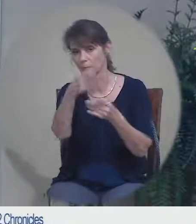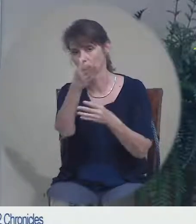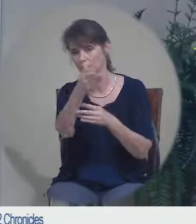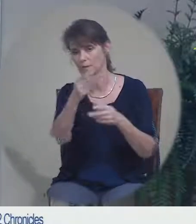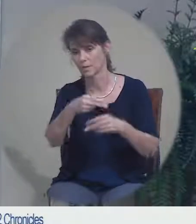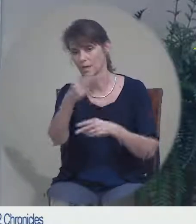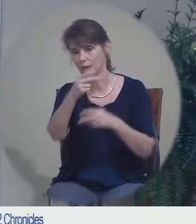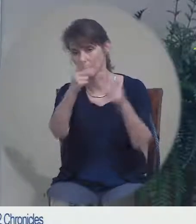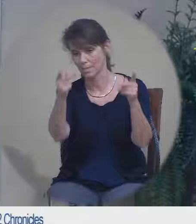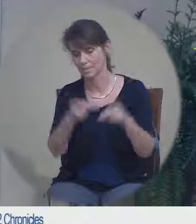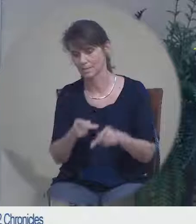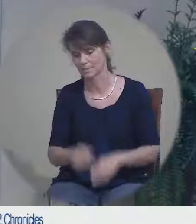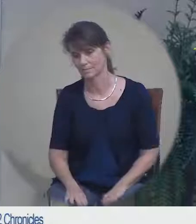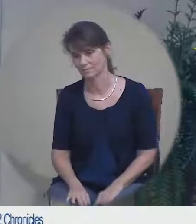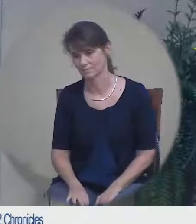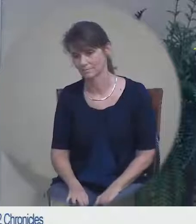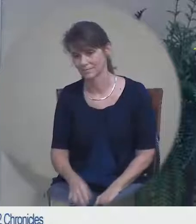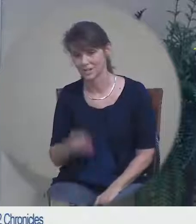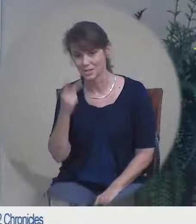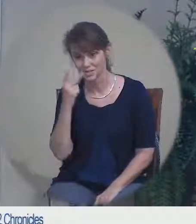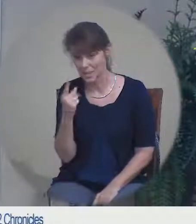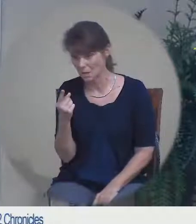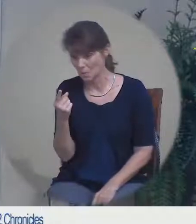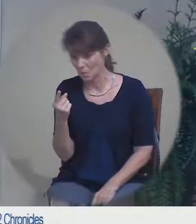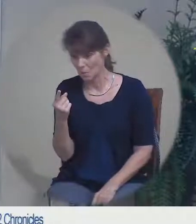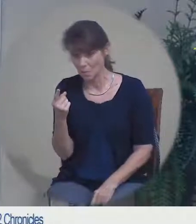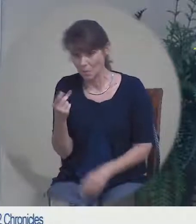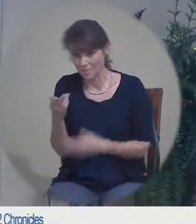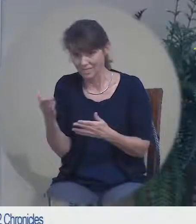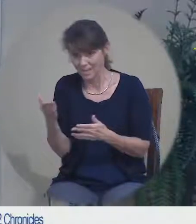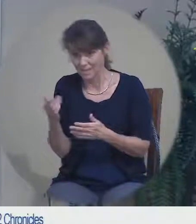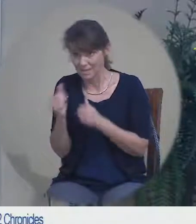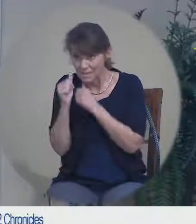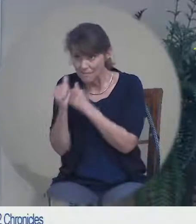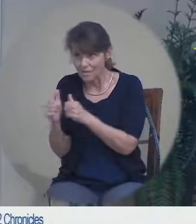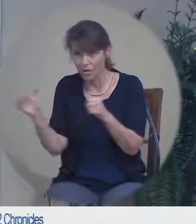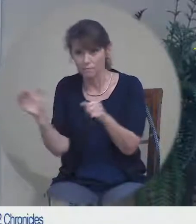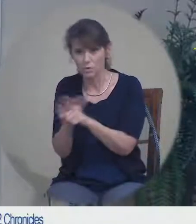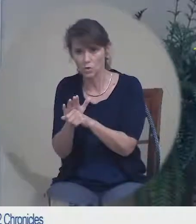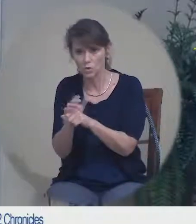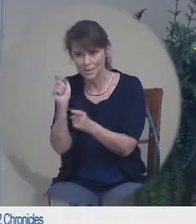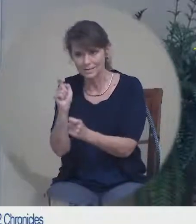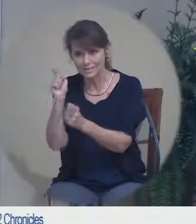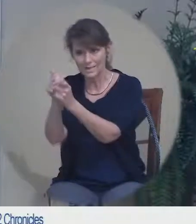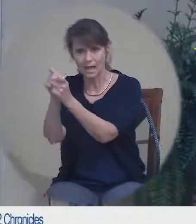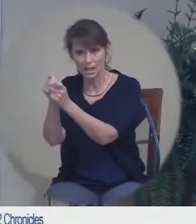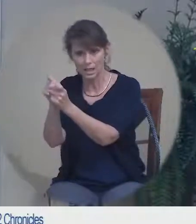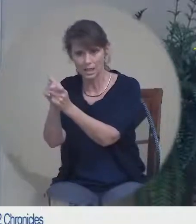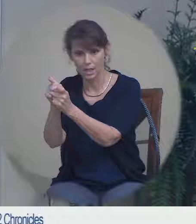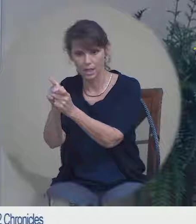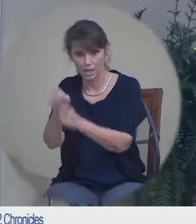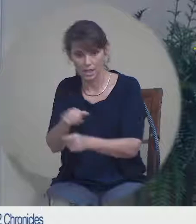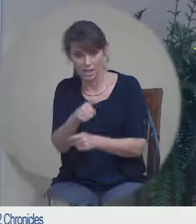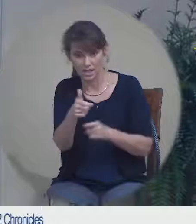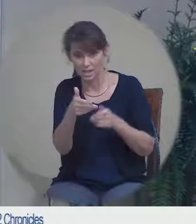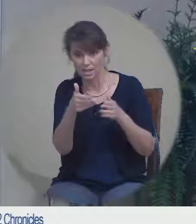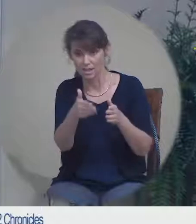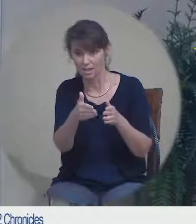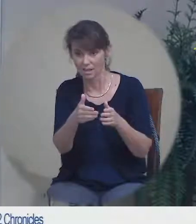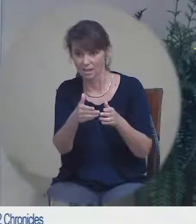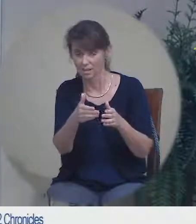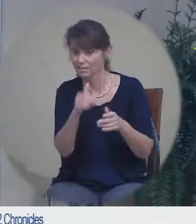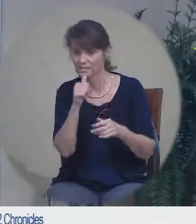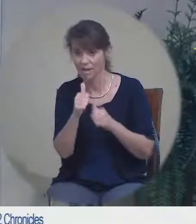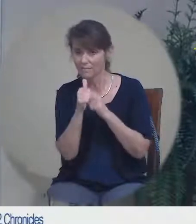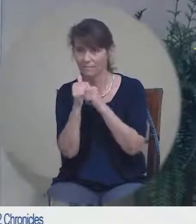this guy, it's got a divided heart, right? He wasn't serving the Lord with his whole heart. On one occasion, he's quoting from the law of